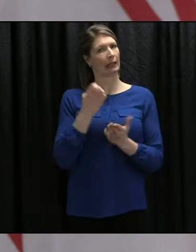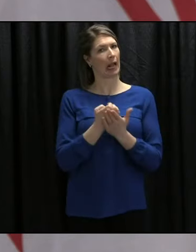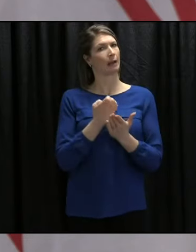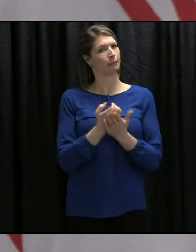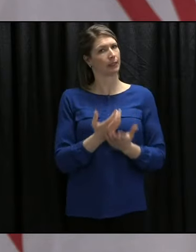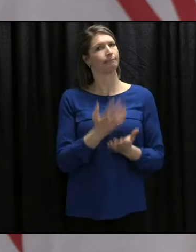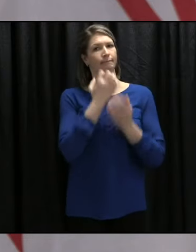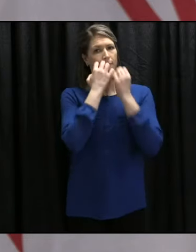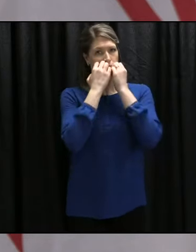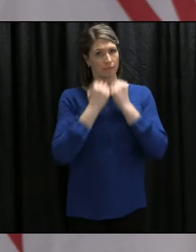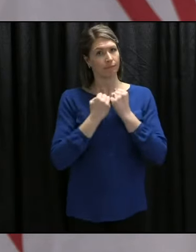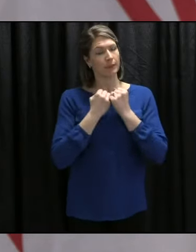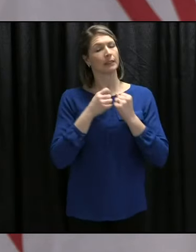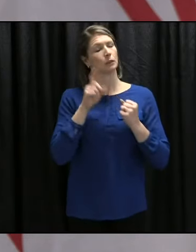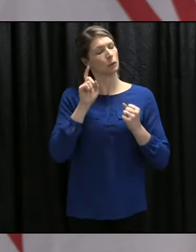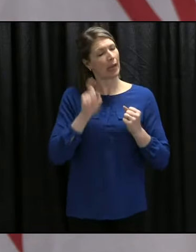province.